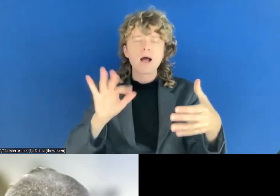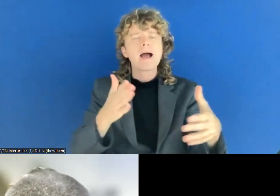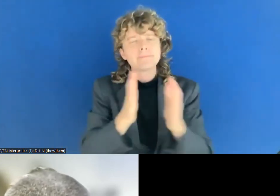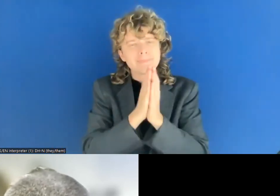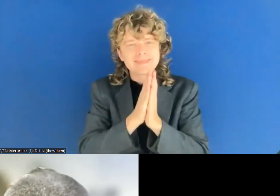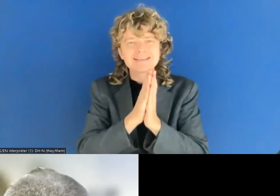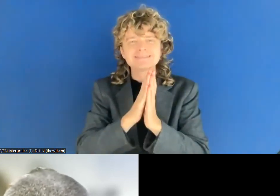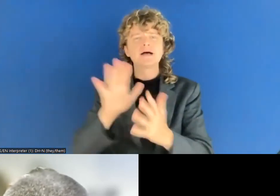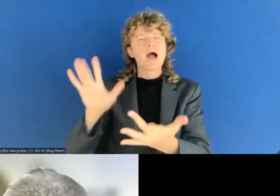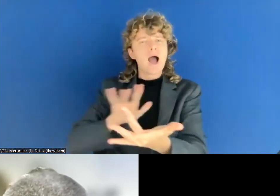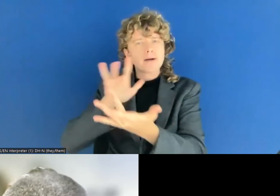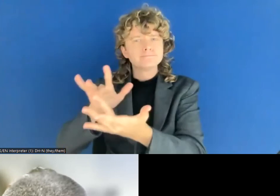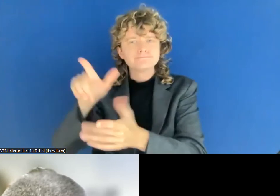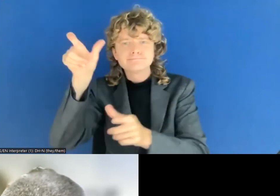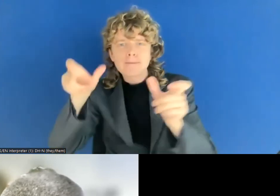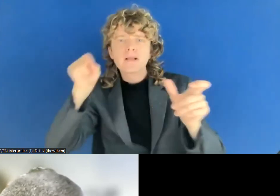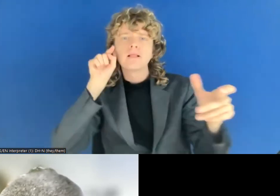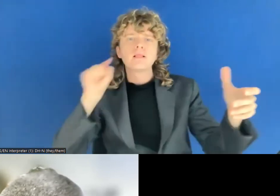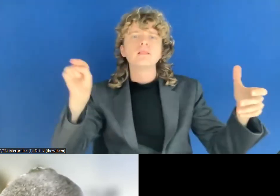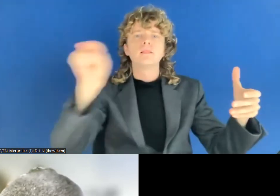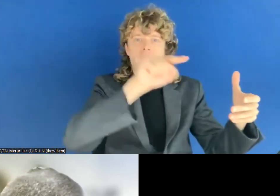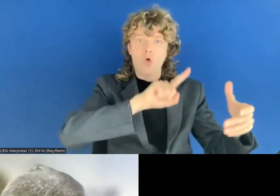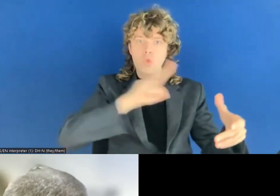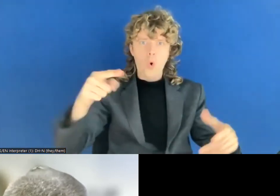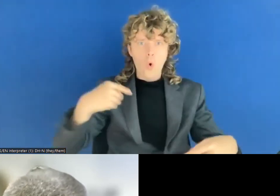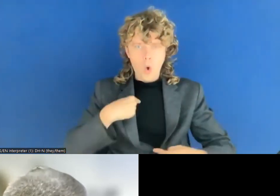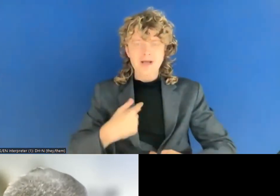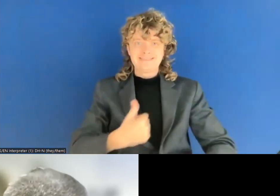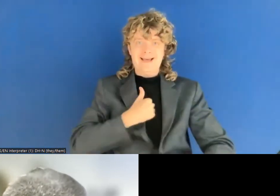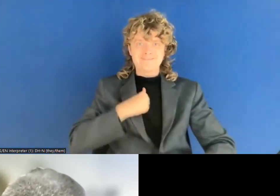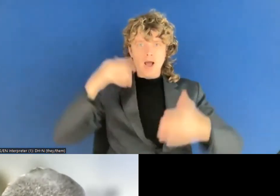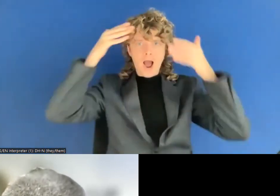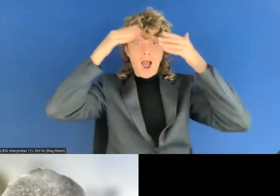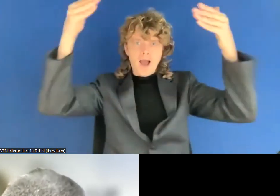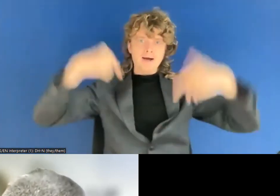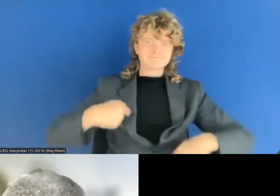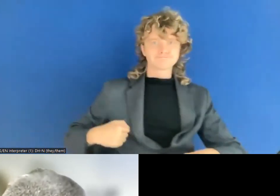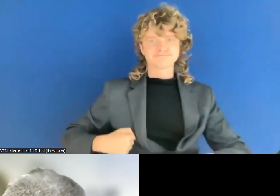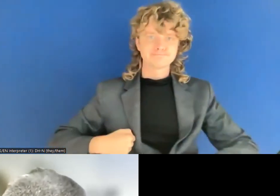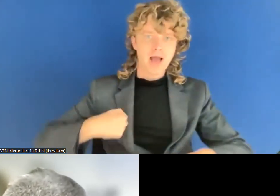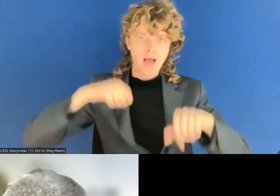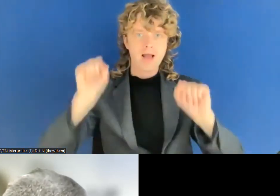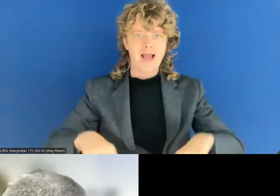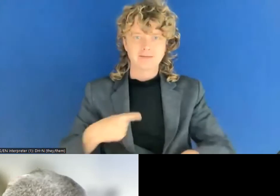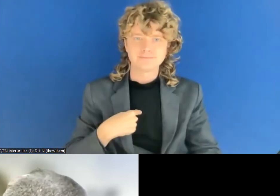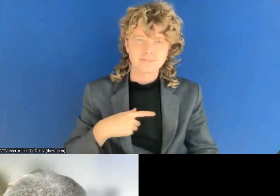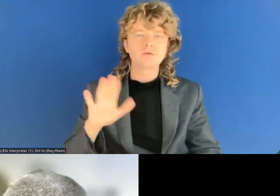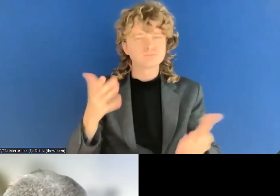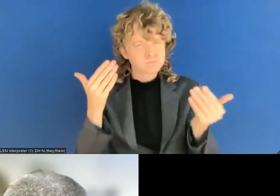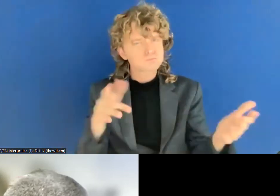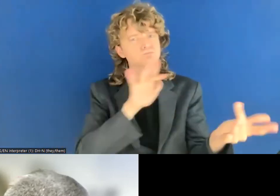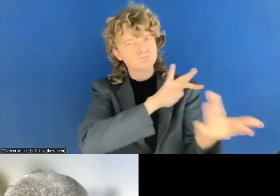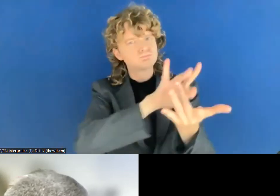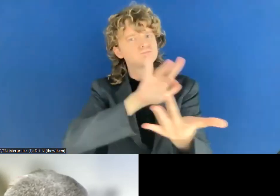it on your own. That's a good recommendation. That's very nice. So, Susanna? Yeah, please. I have something to